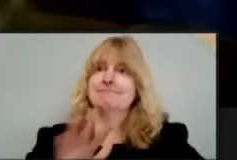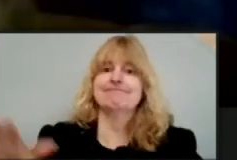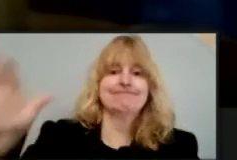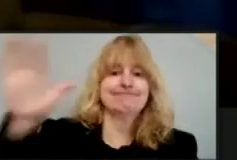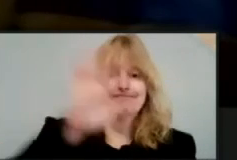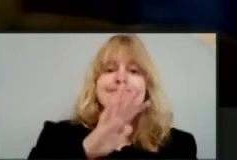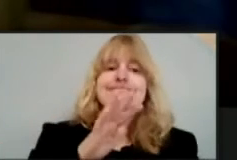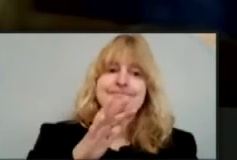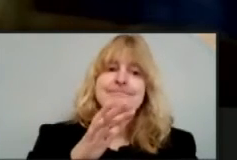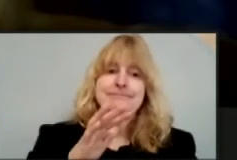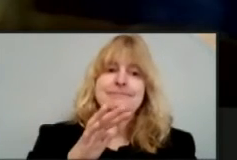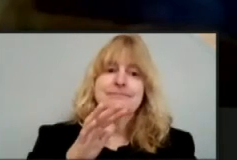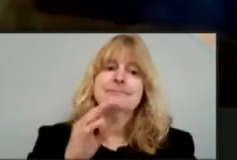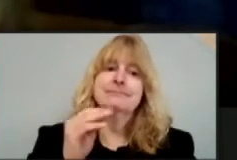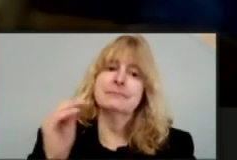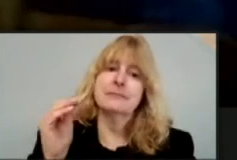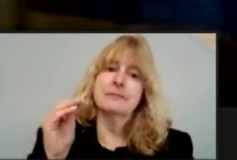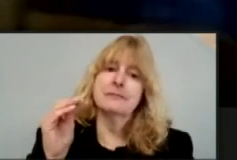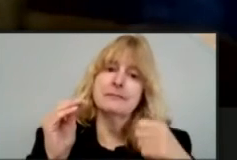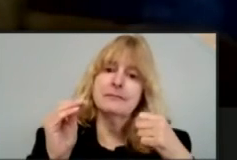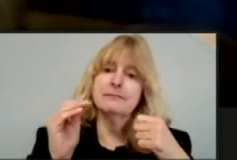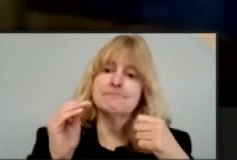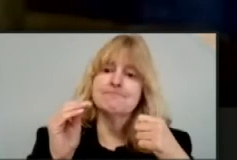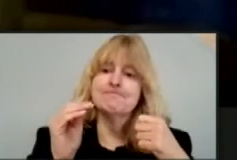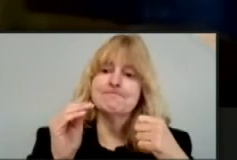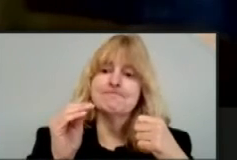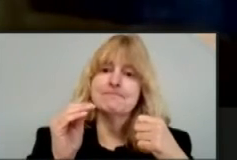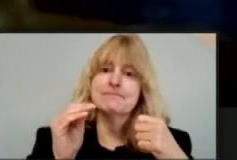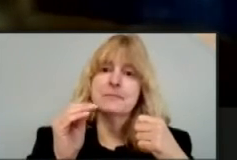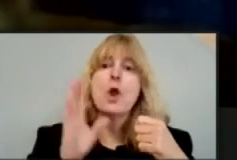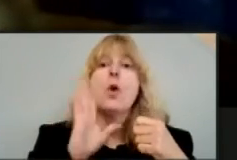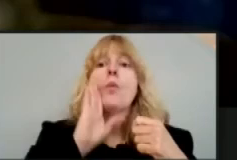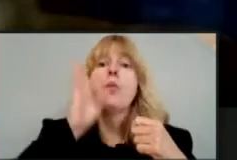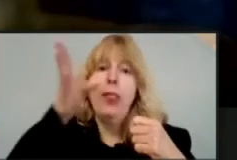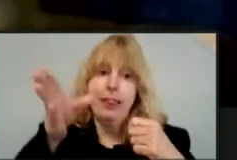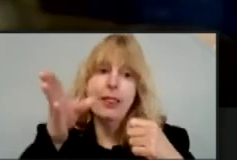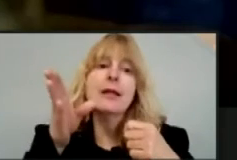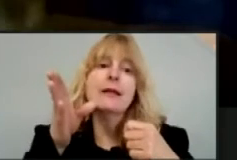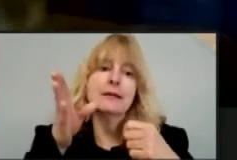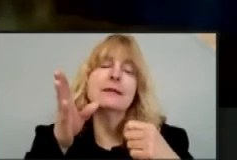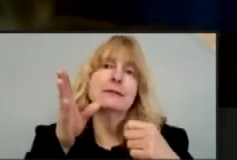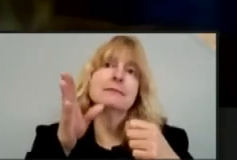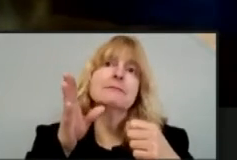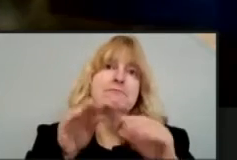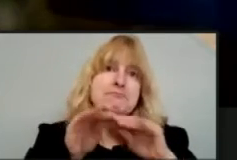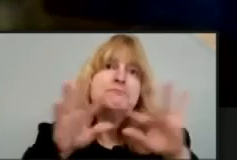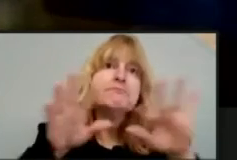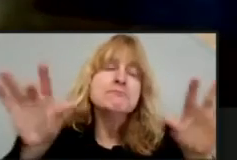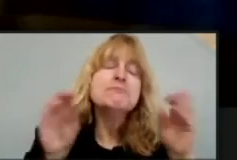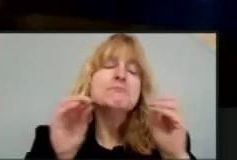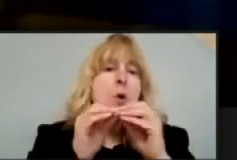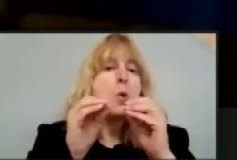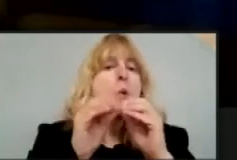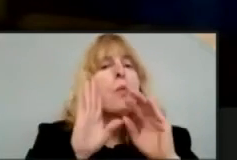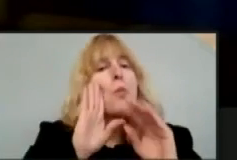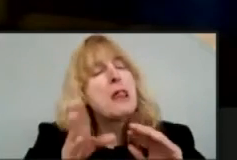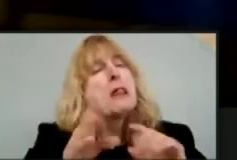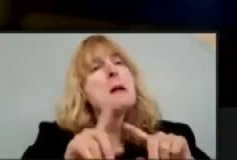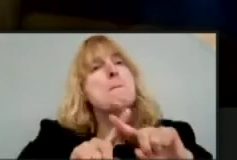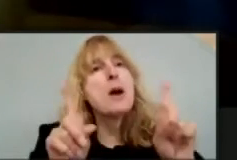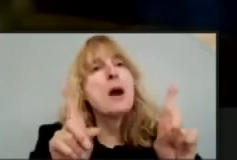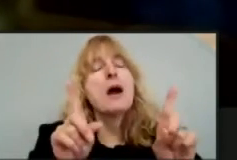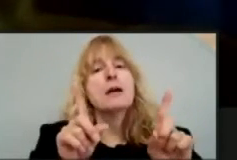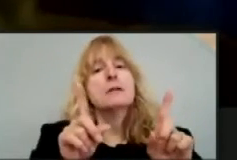and that there will be, but there is, and so considering